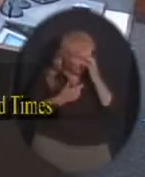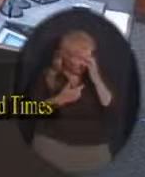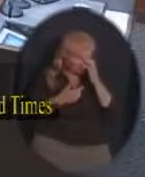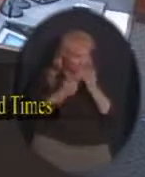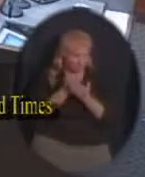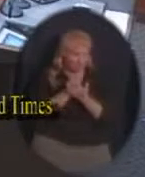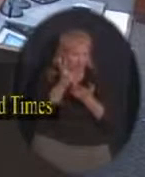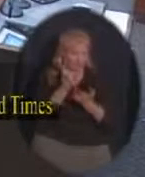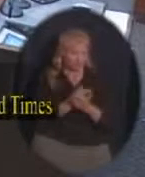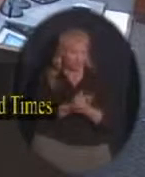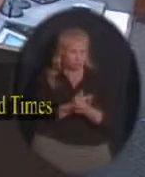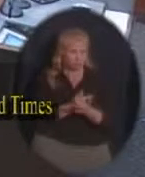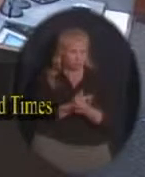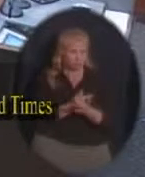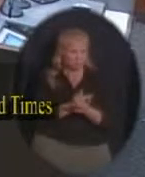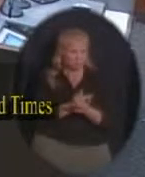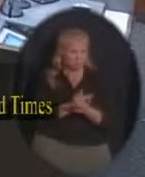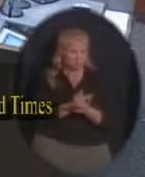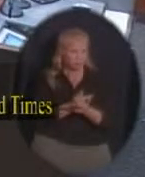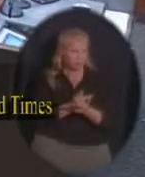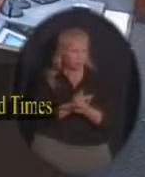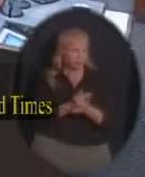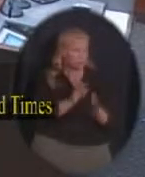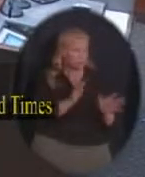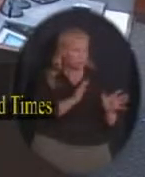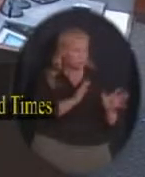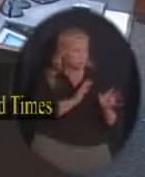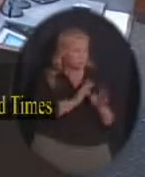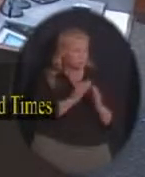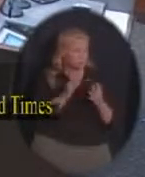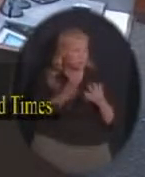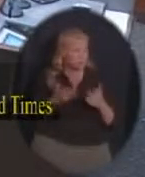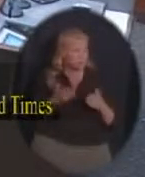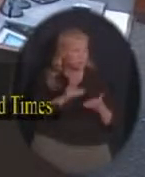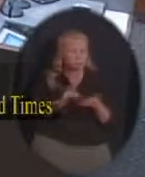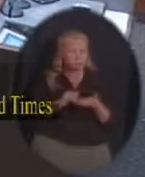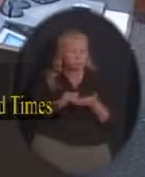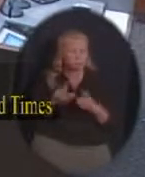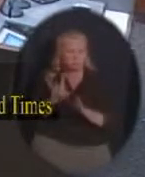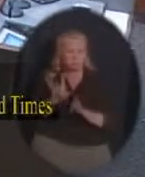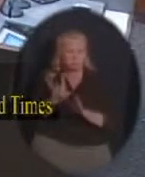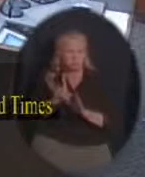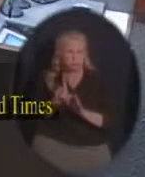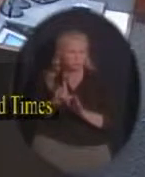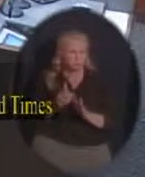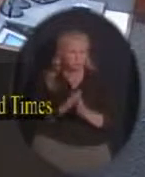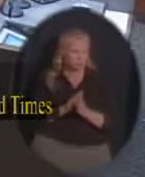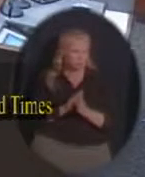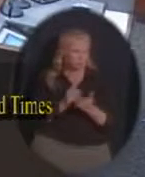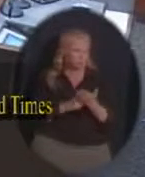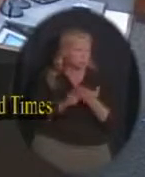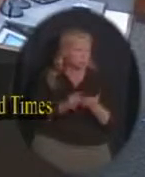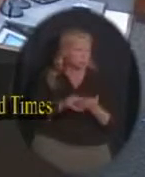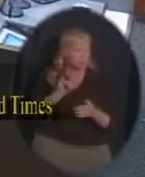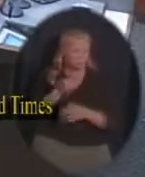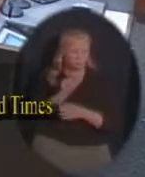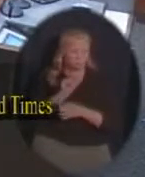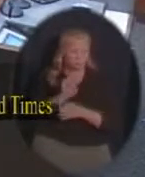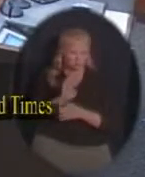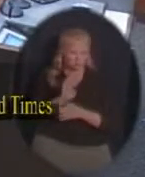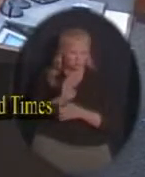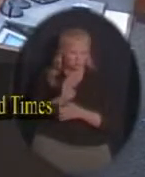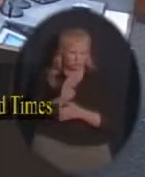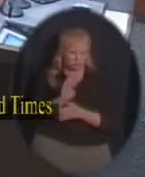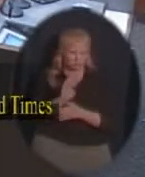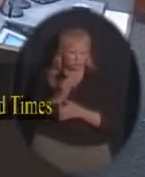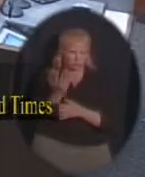approve notice of hearing for publication and to set. Excuse me, Harlan, just a second. Oh. We're talking about date, June Yeah. 14th. She already